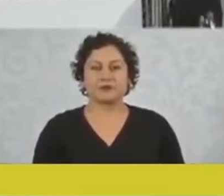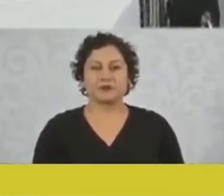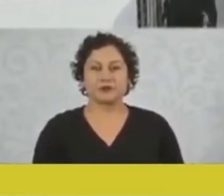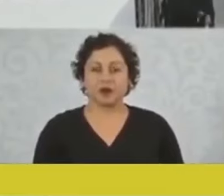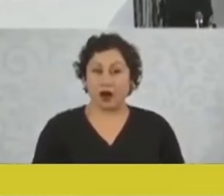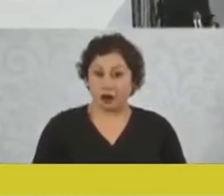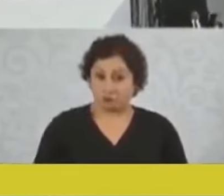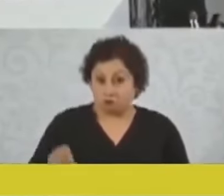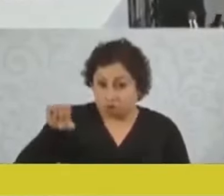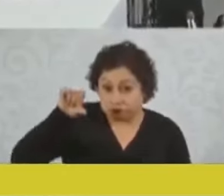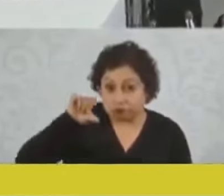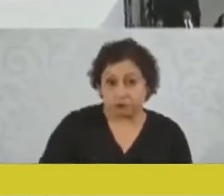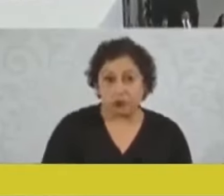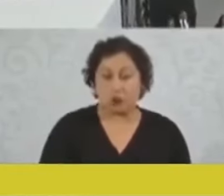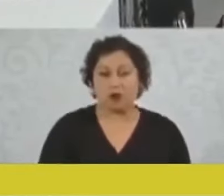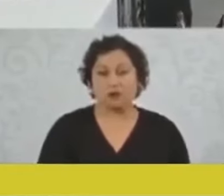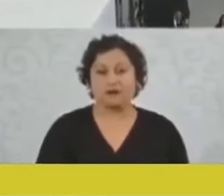Today,